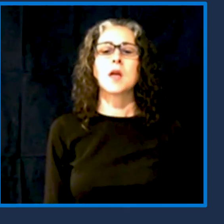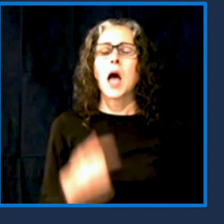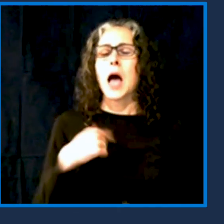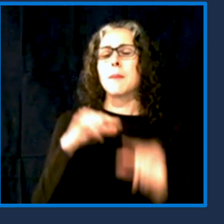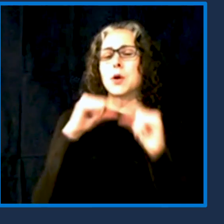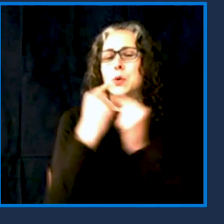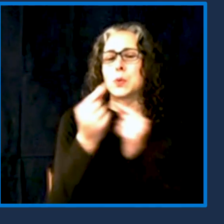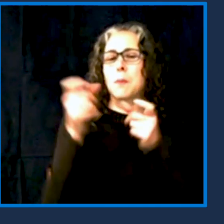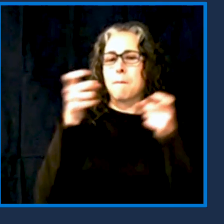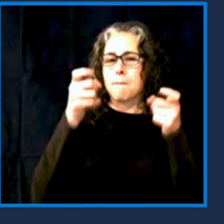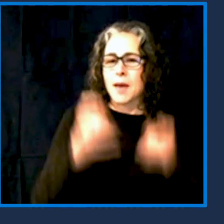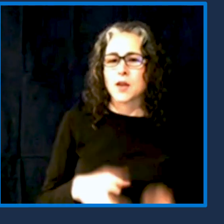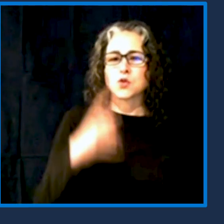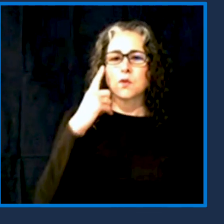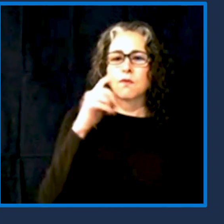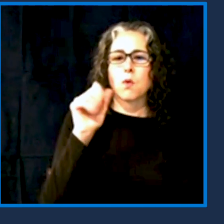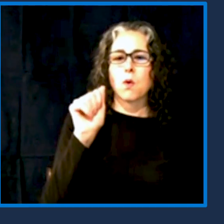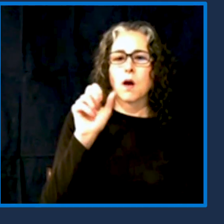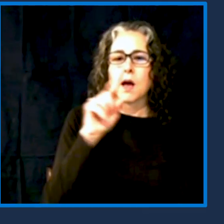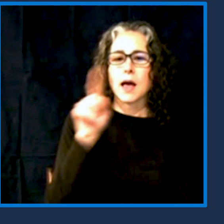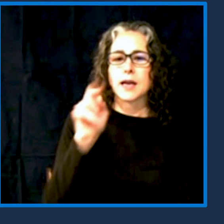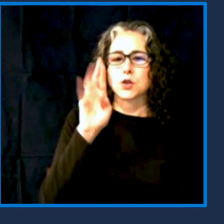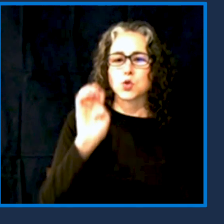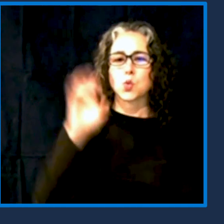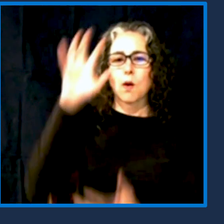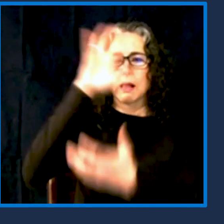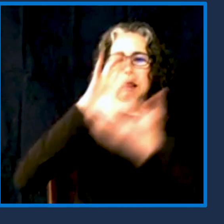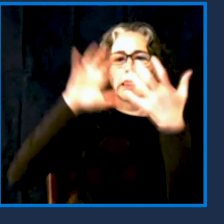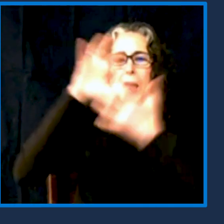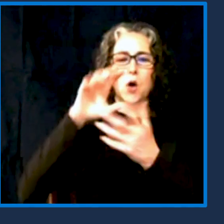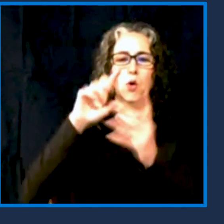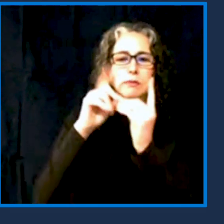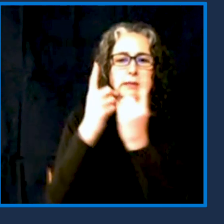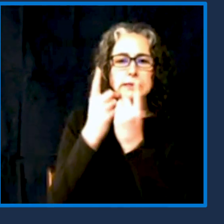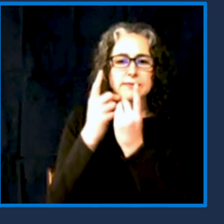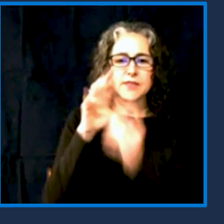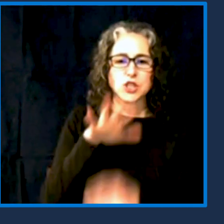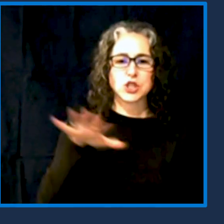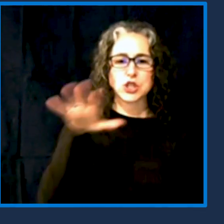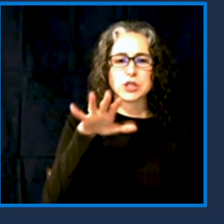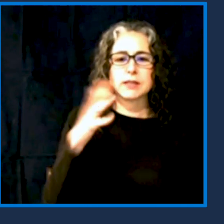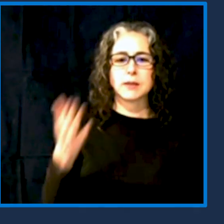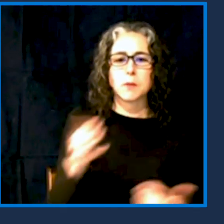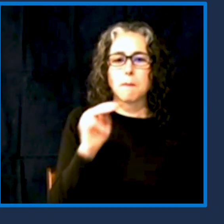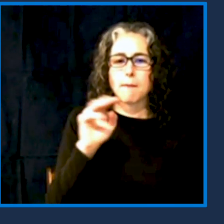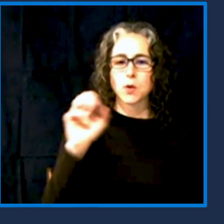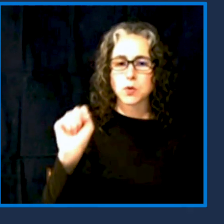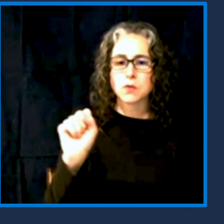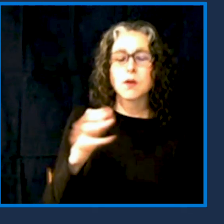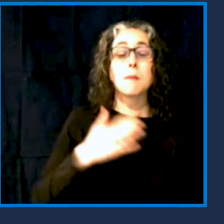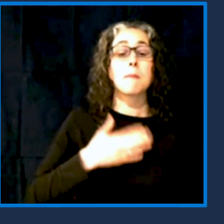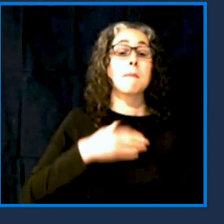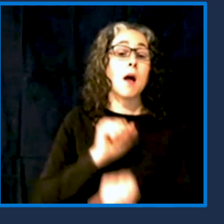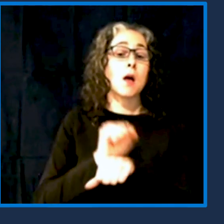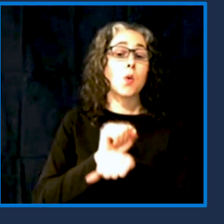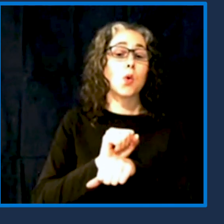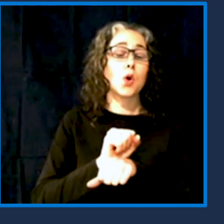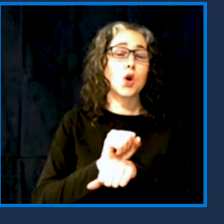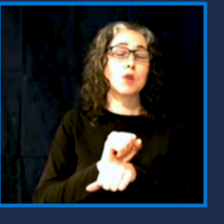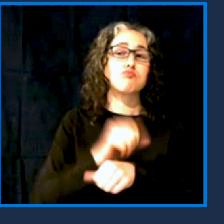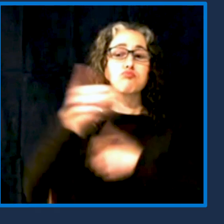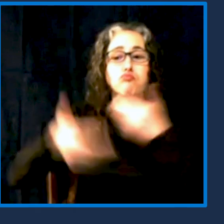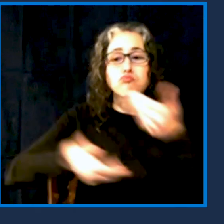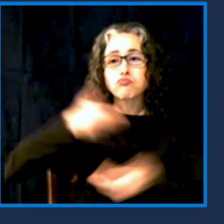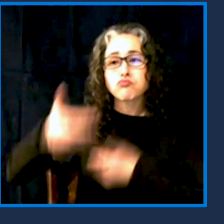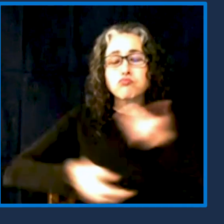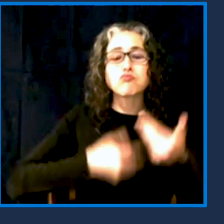group manager in the Azure Cloud division at Microsoft, and my work involves onboarding